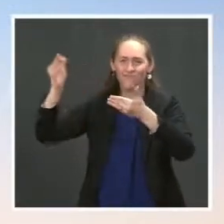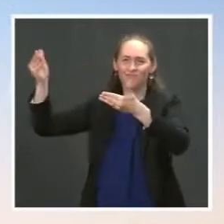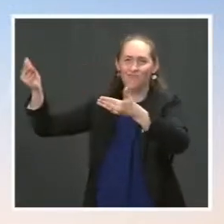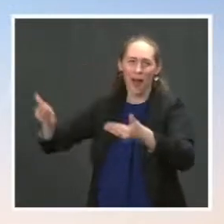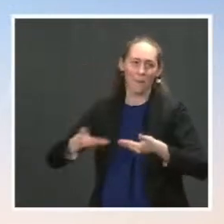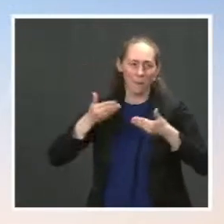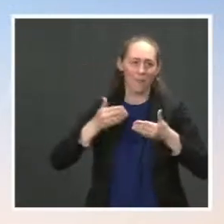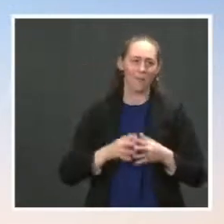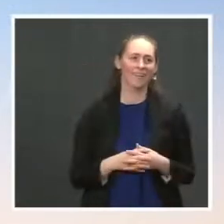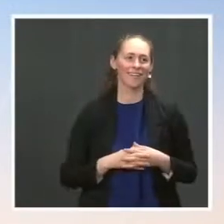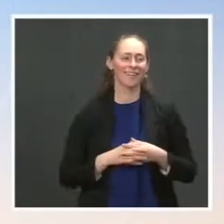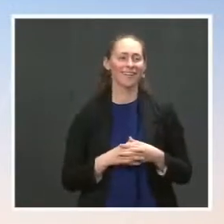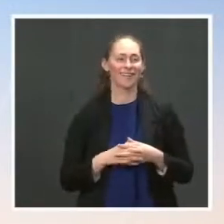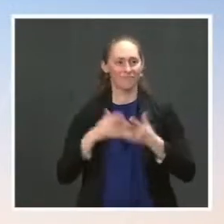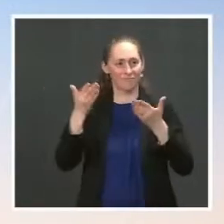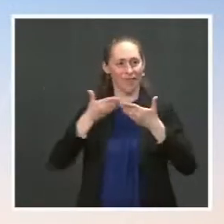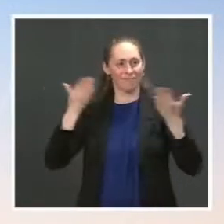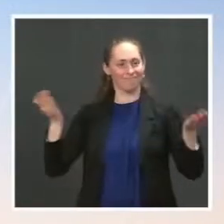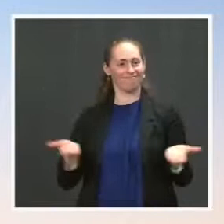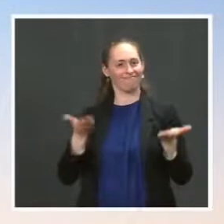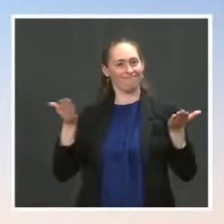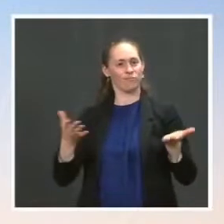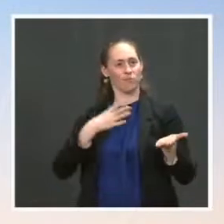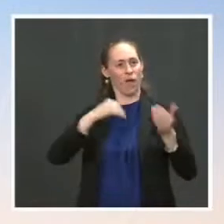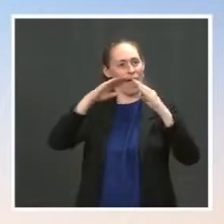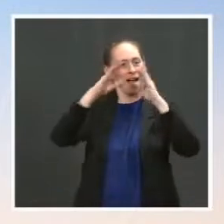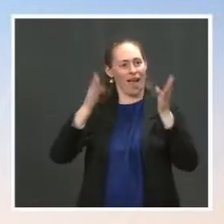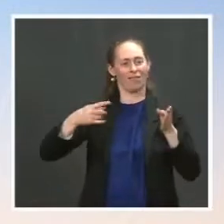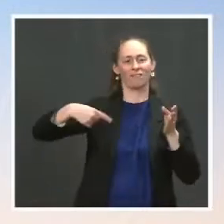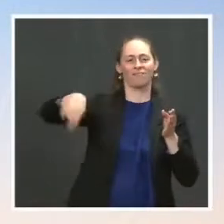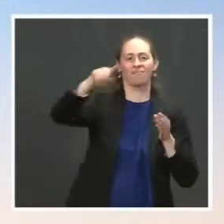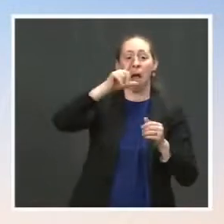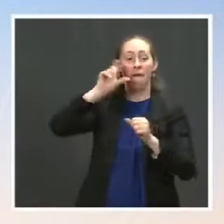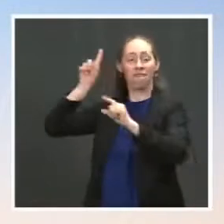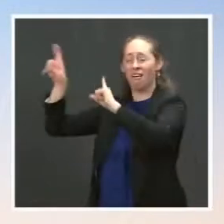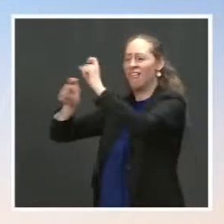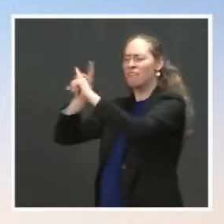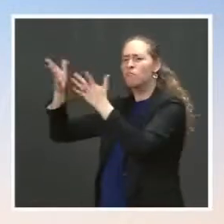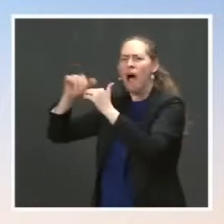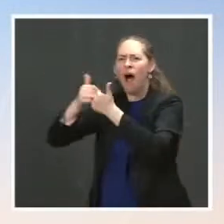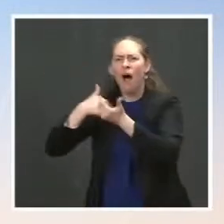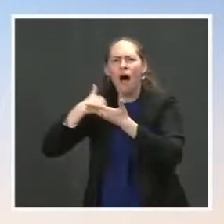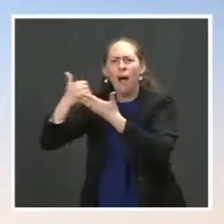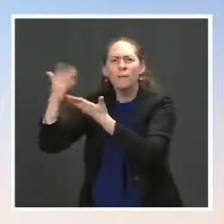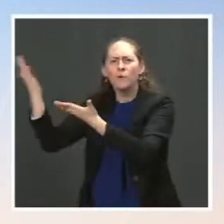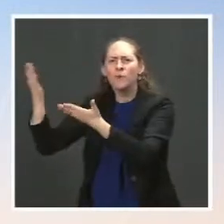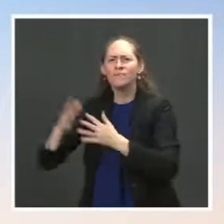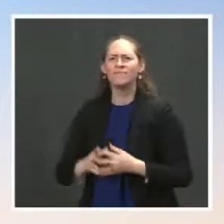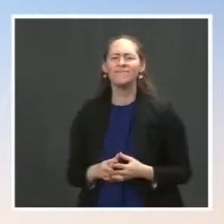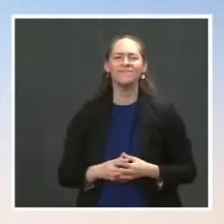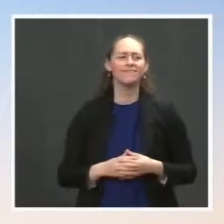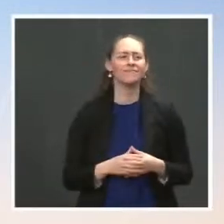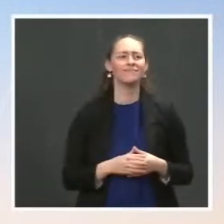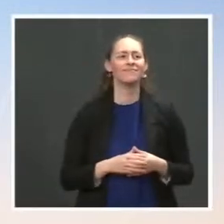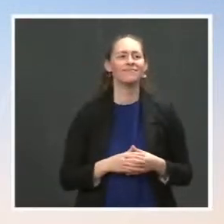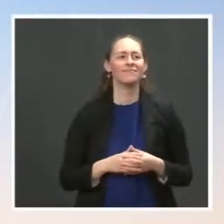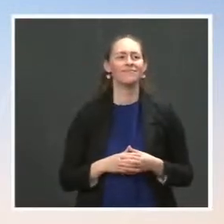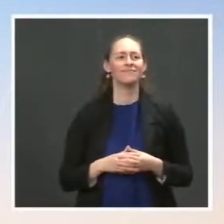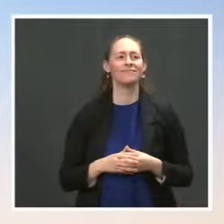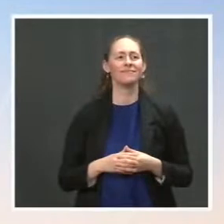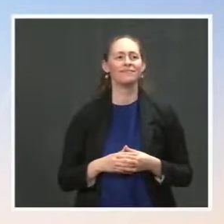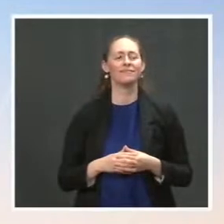Press Corps. They won't ask you questions, but how can we help you? What questions do you have for us today? Well, thanks for the opportunity.